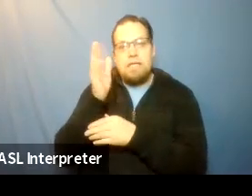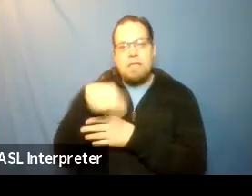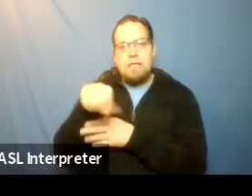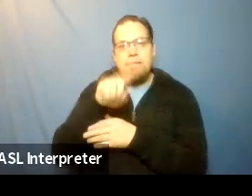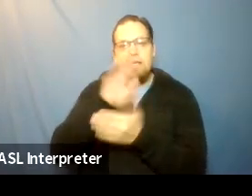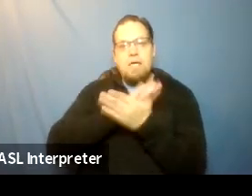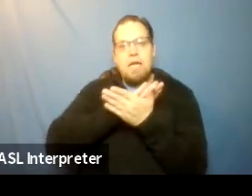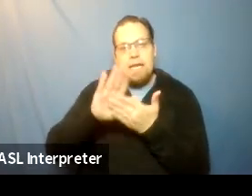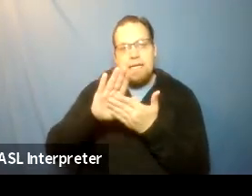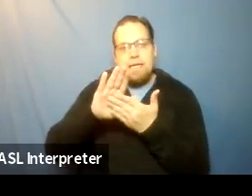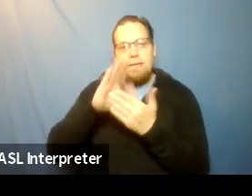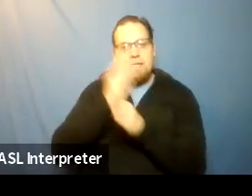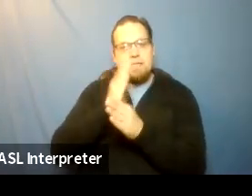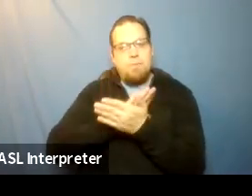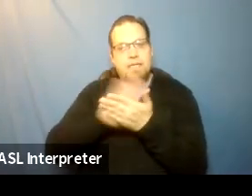cleaned often?